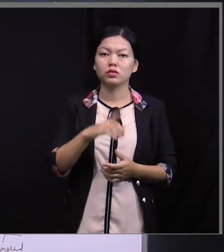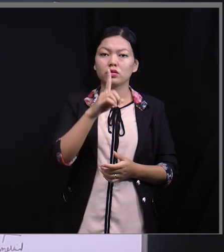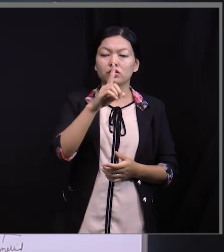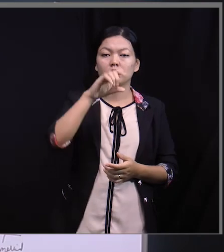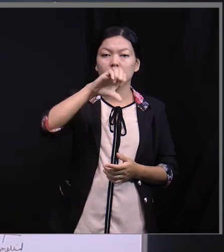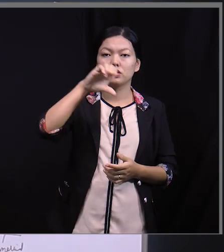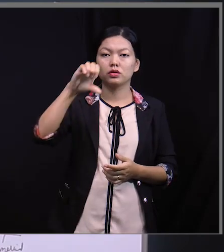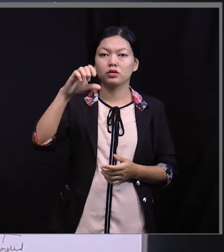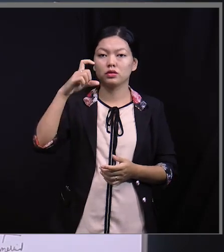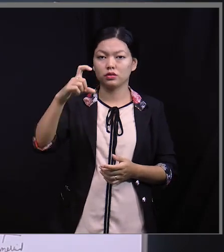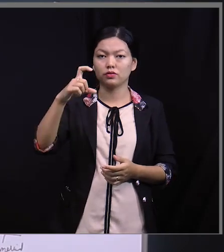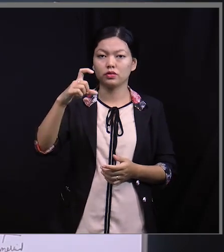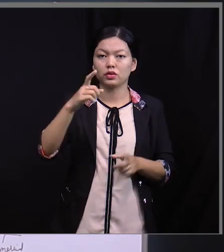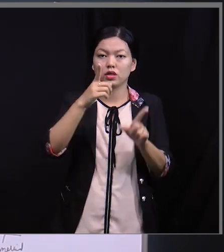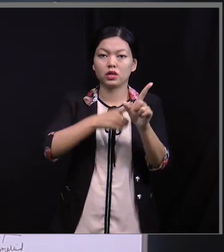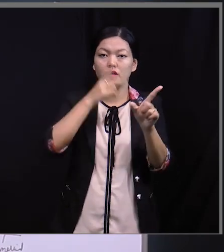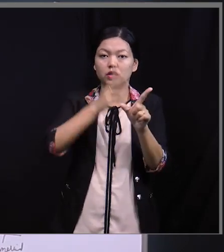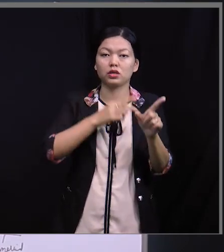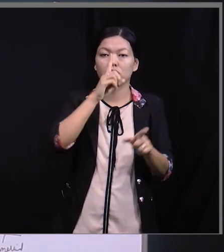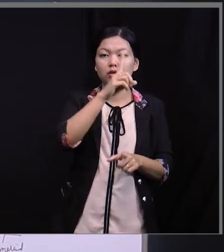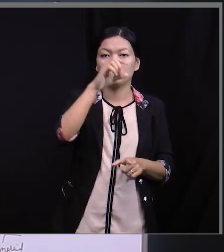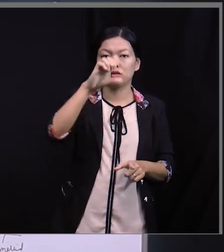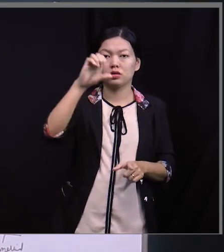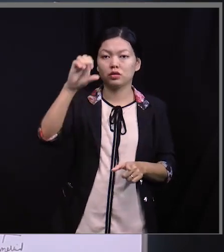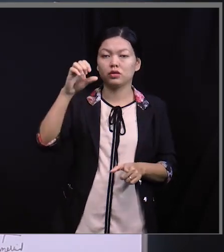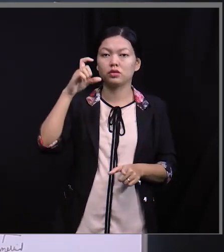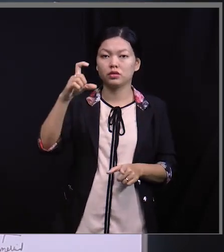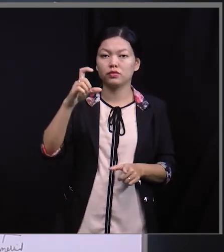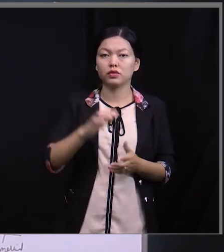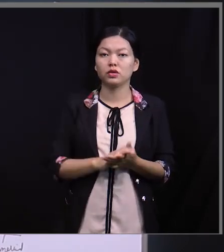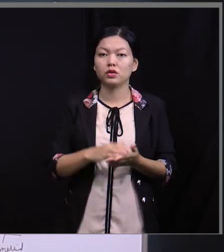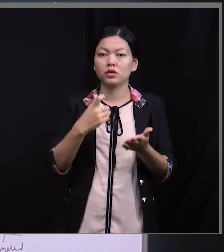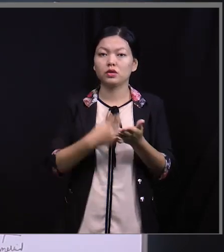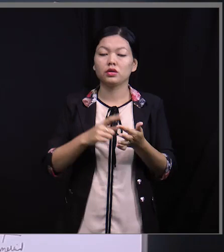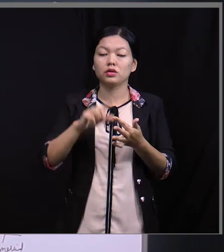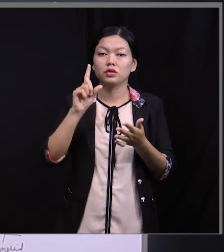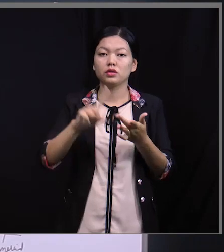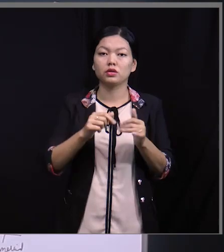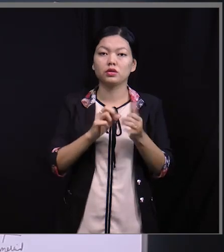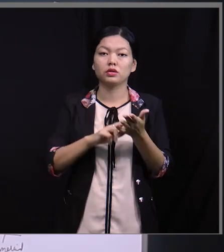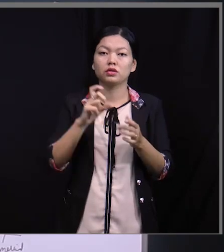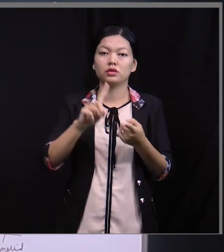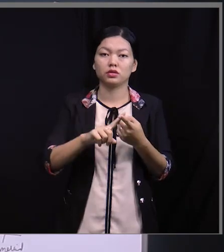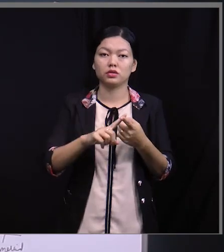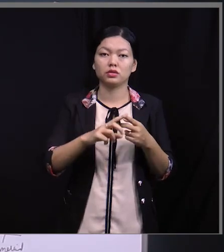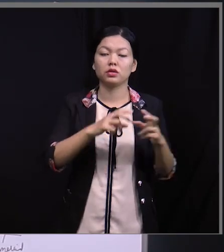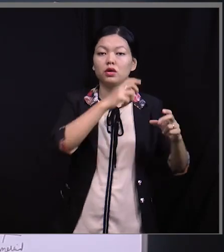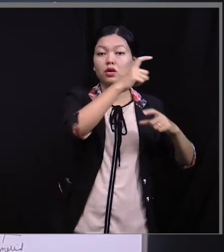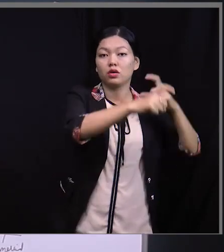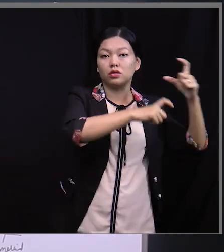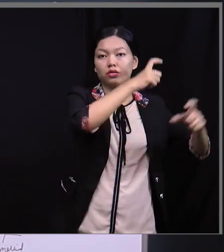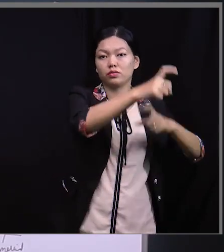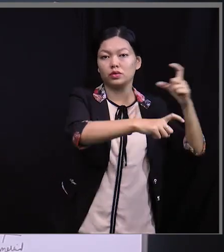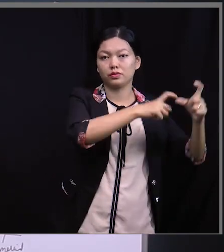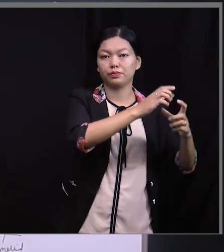1997, when this Reliance company had an industry, and during that time, the main problem of